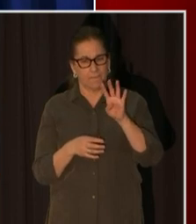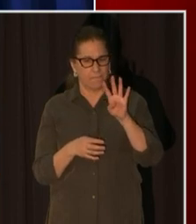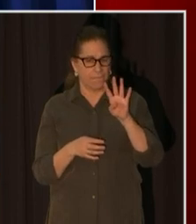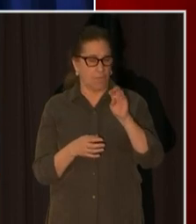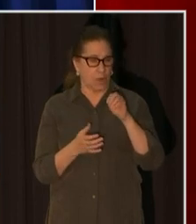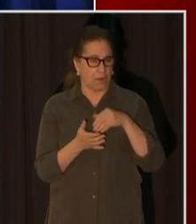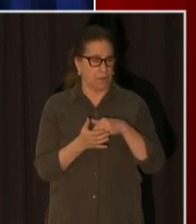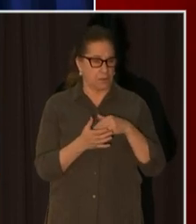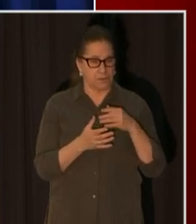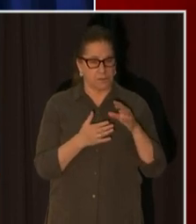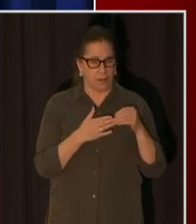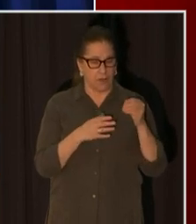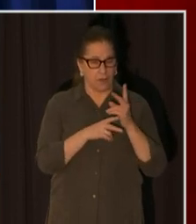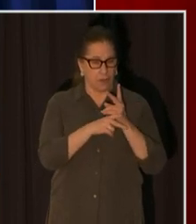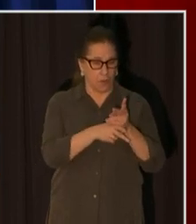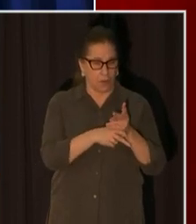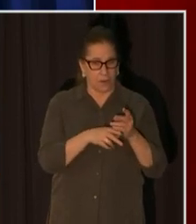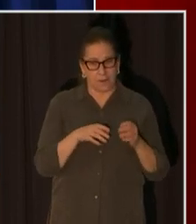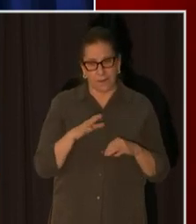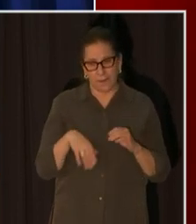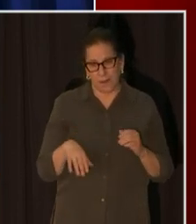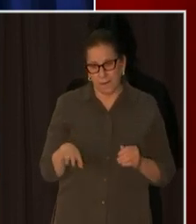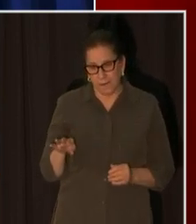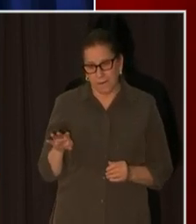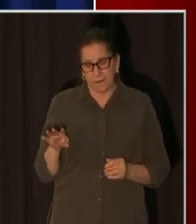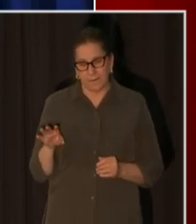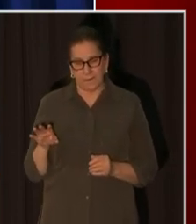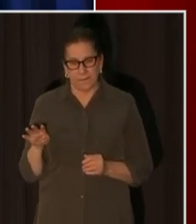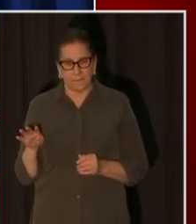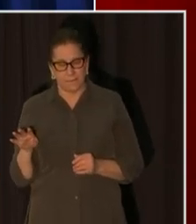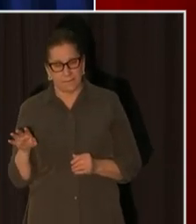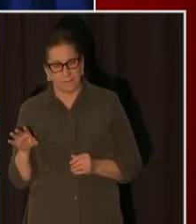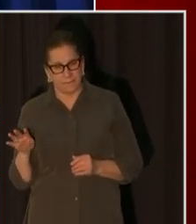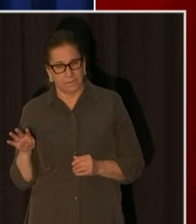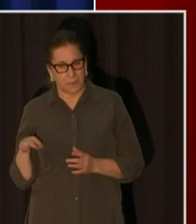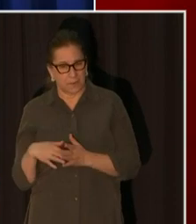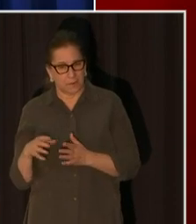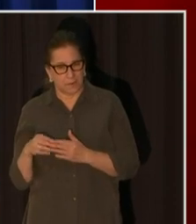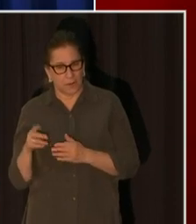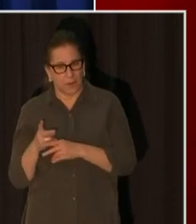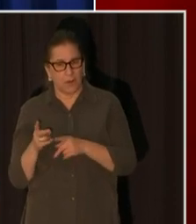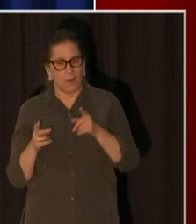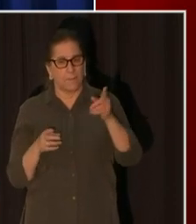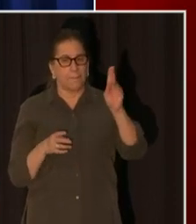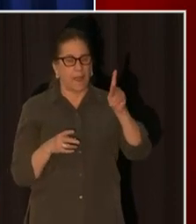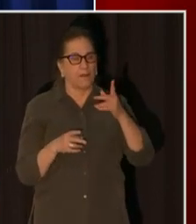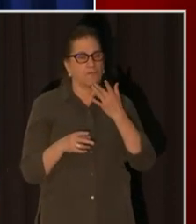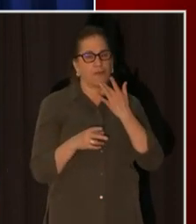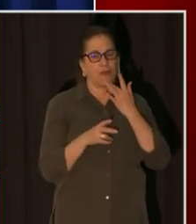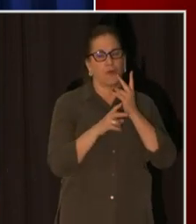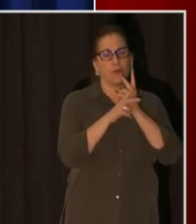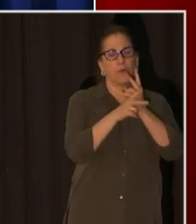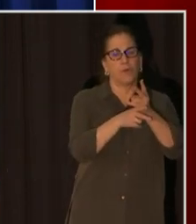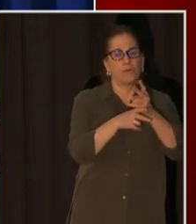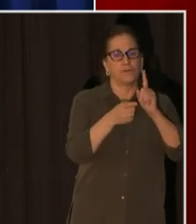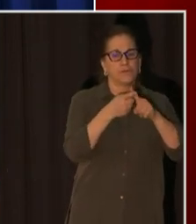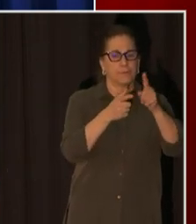I will say that I think that we know that the smaller businesses